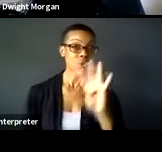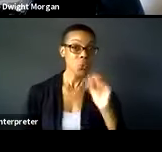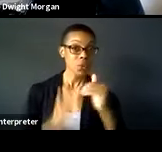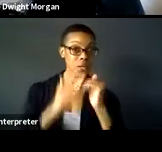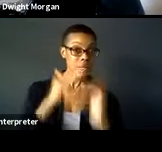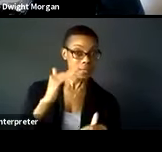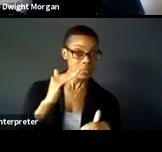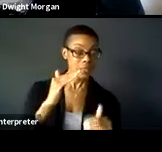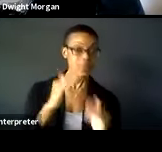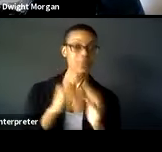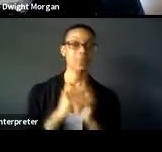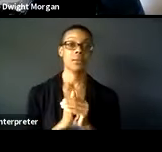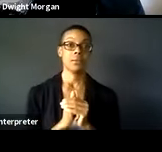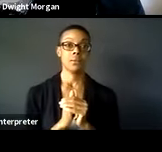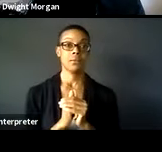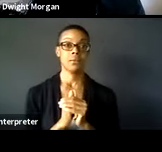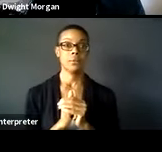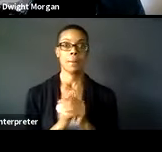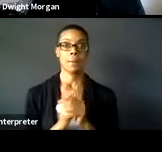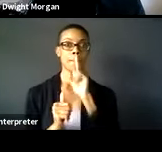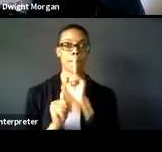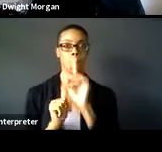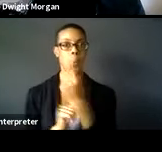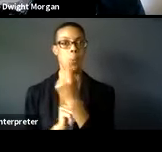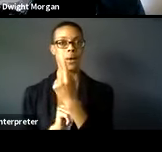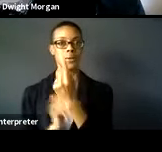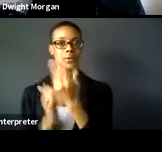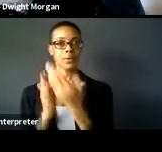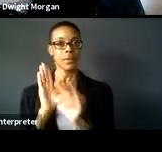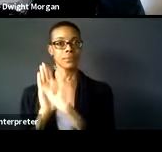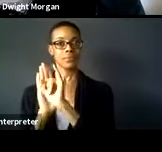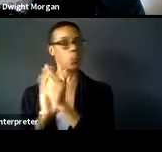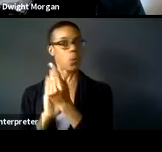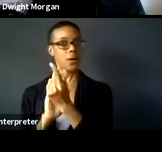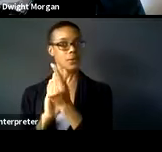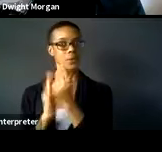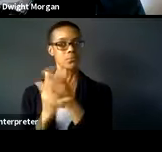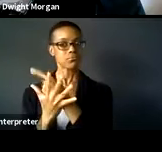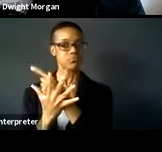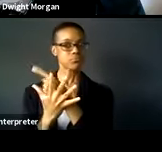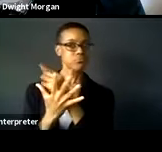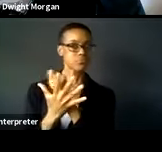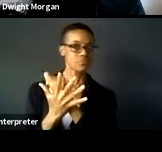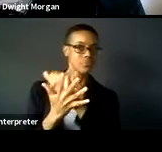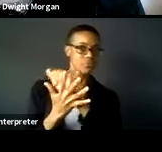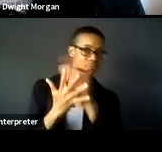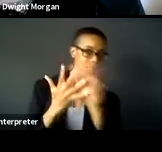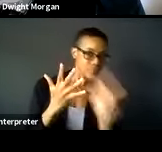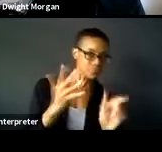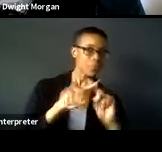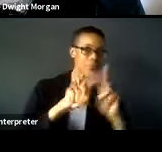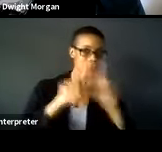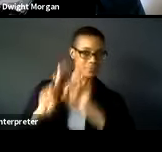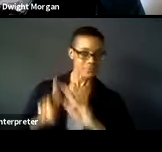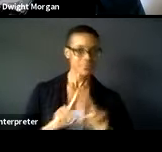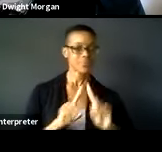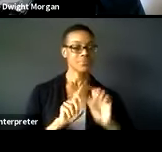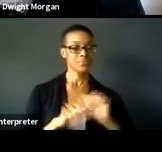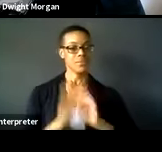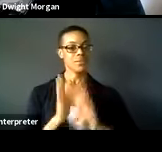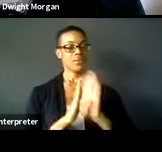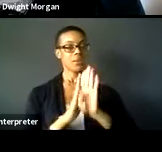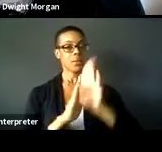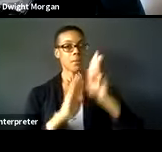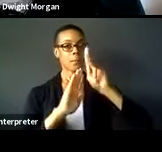So I'm more than one thing. So when I am making policy, then I'm